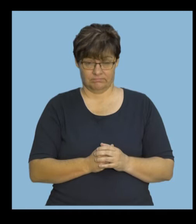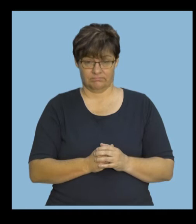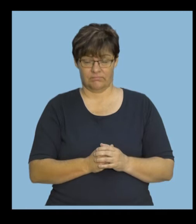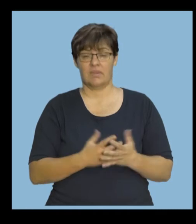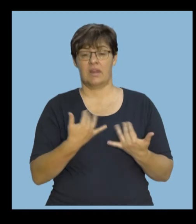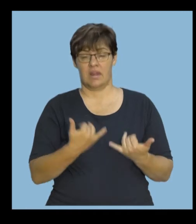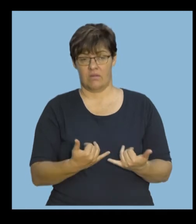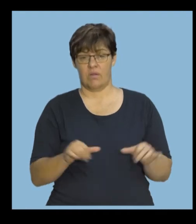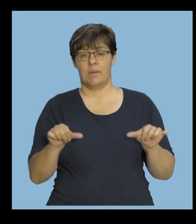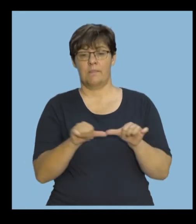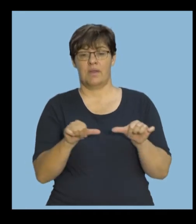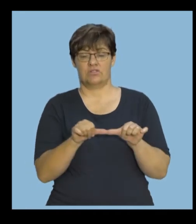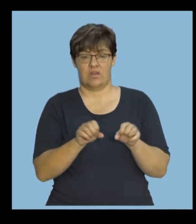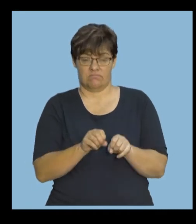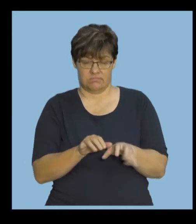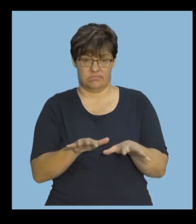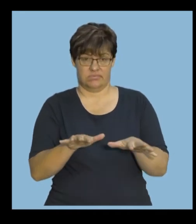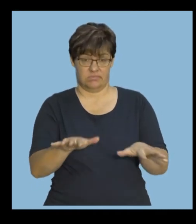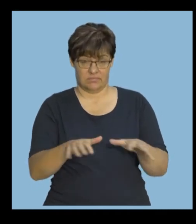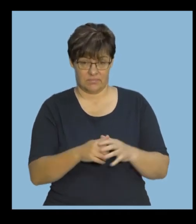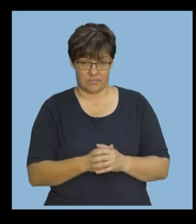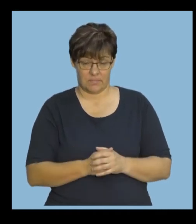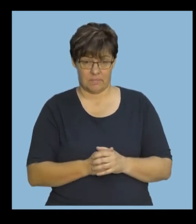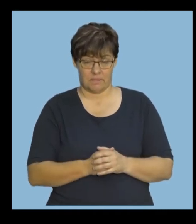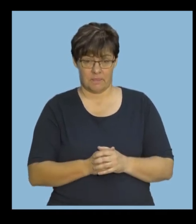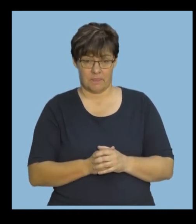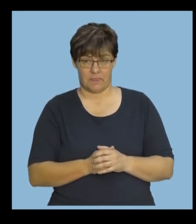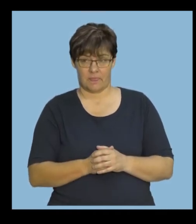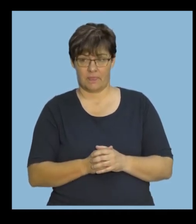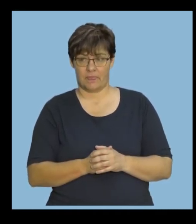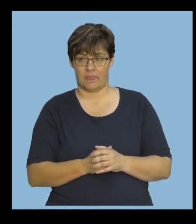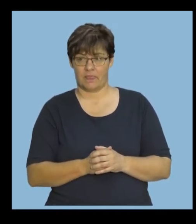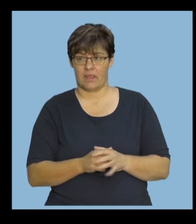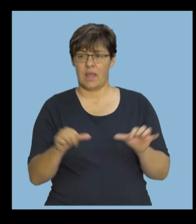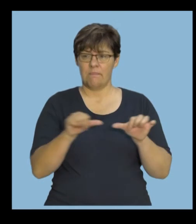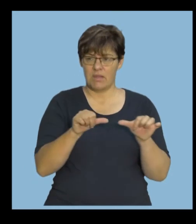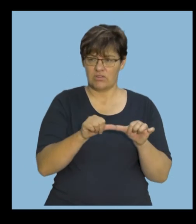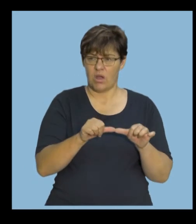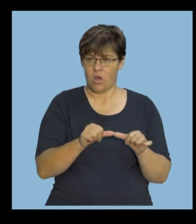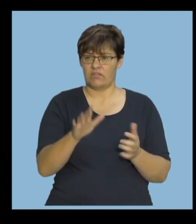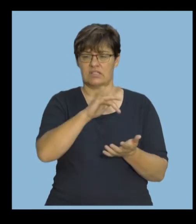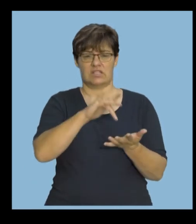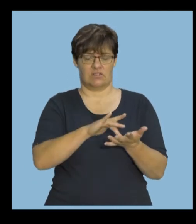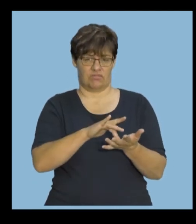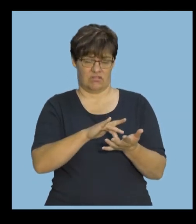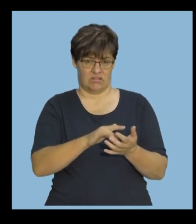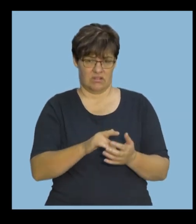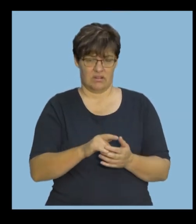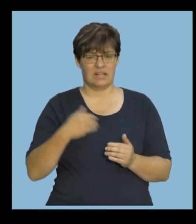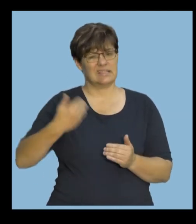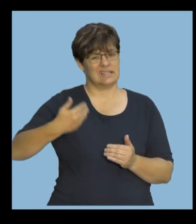and measure of dispersion, and measure of central tendency. So we're going to look at